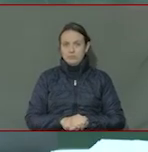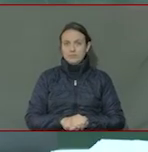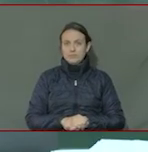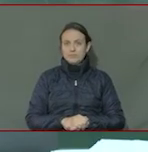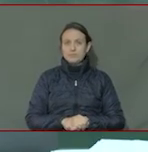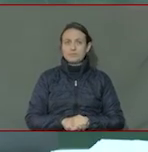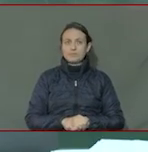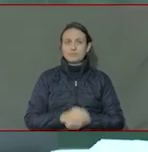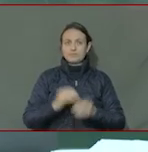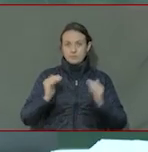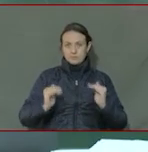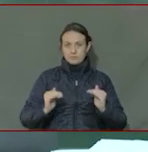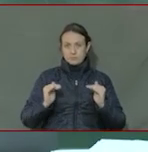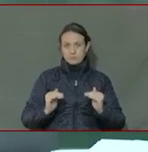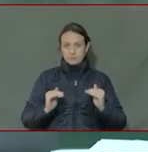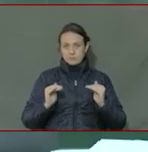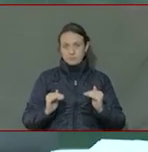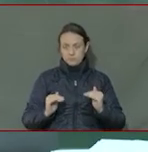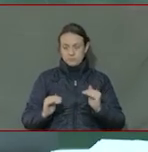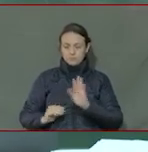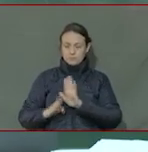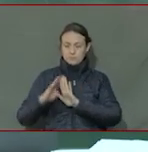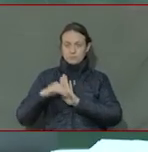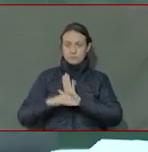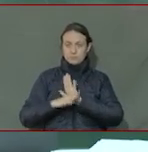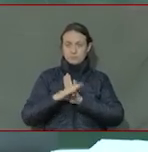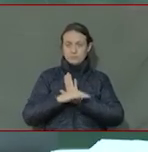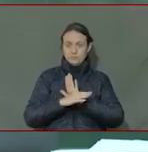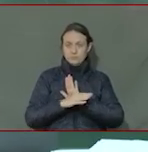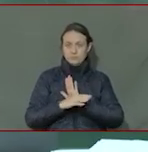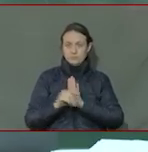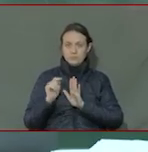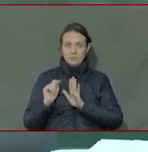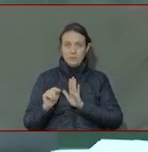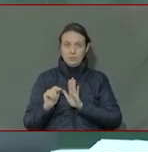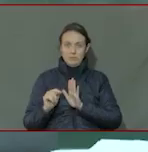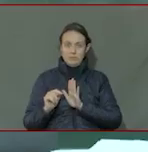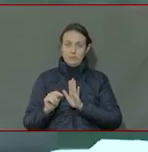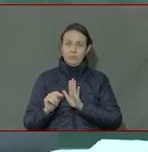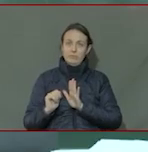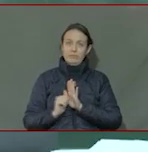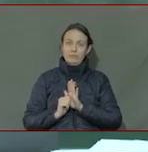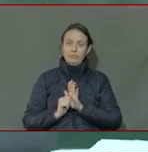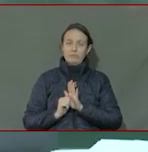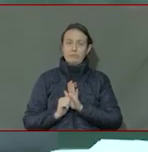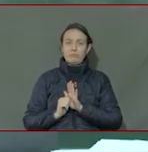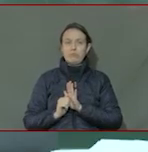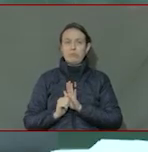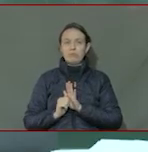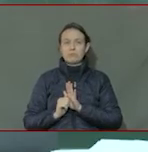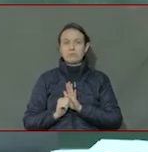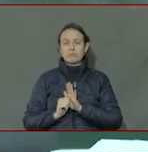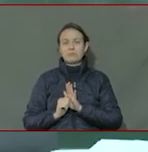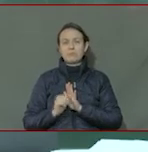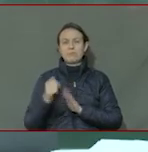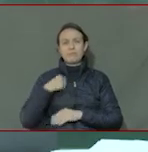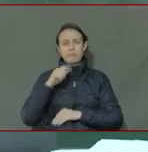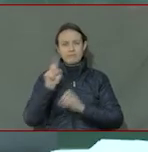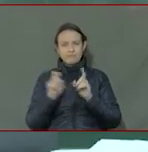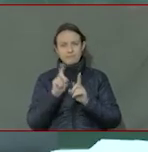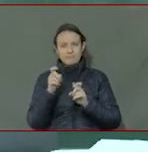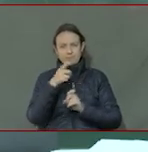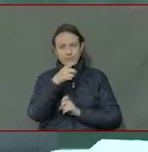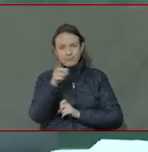lower graph because it's similar to the top graph in terms of what happens here. So please, I'm going to ask questions and you